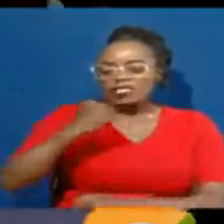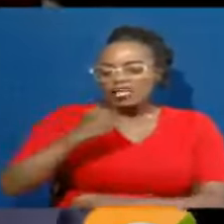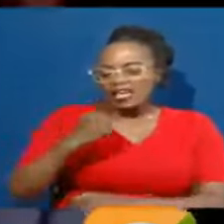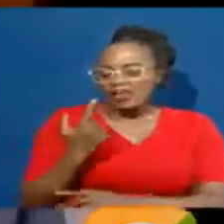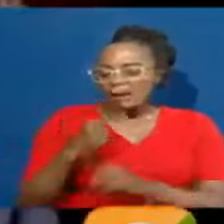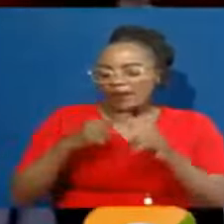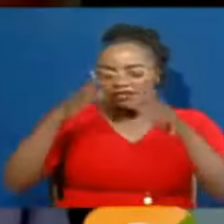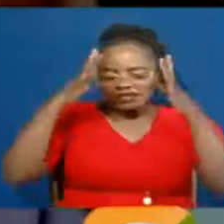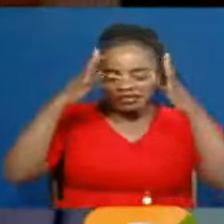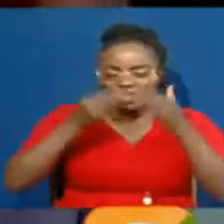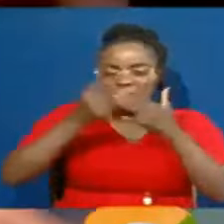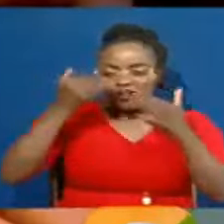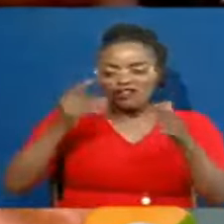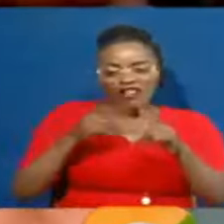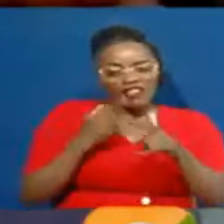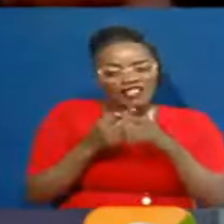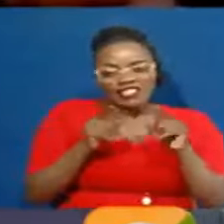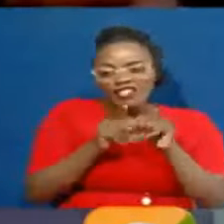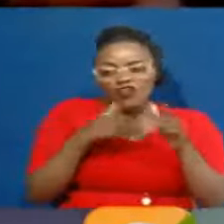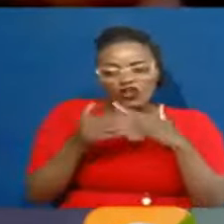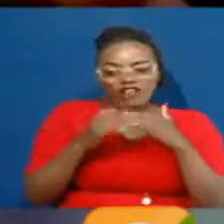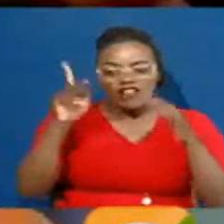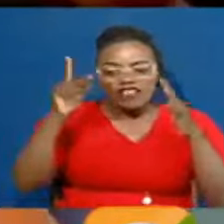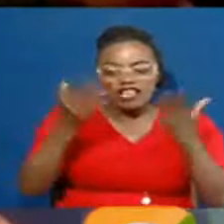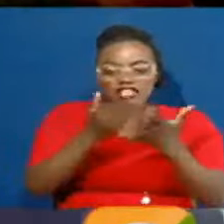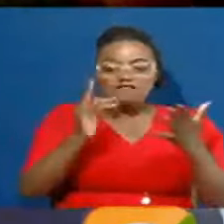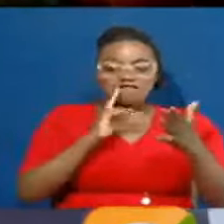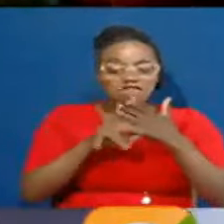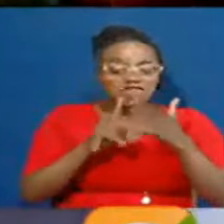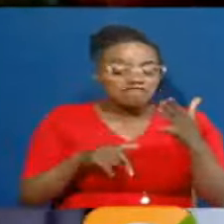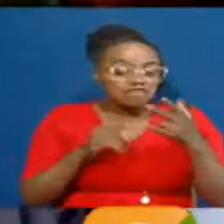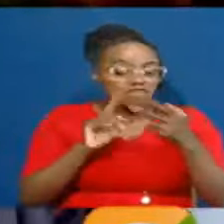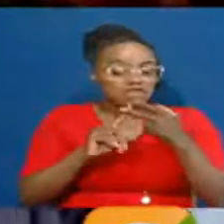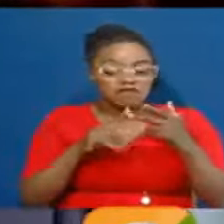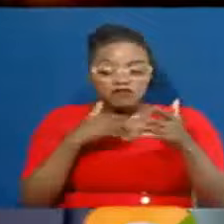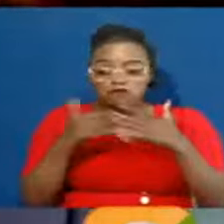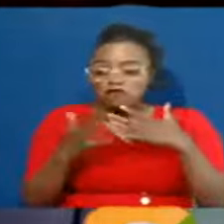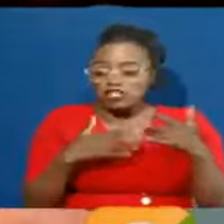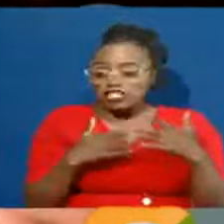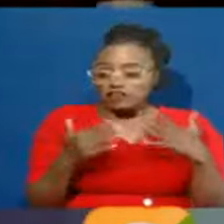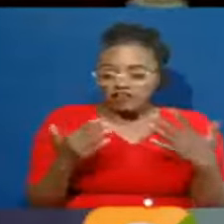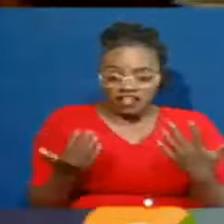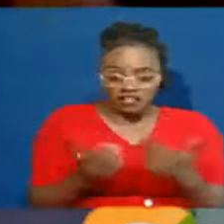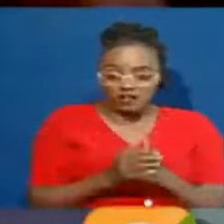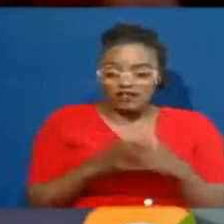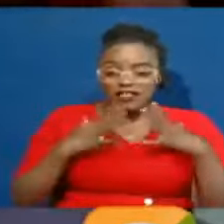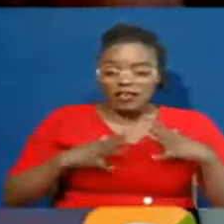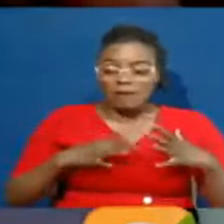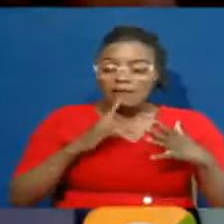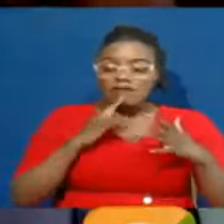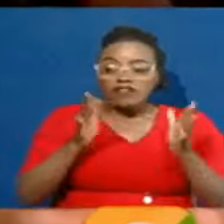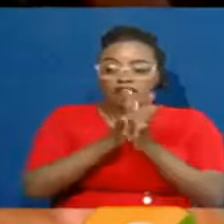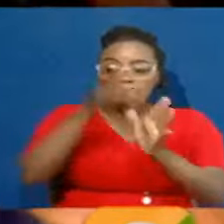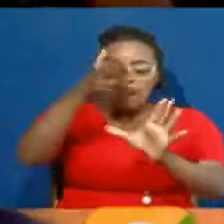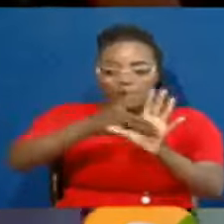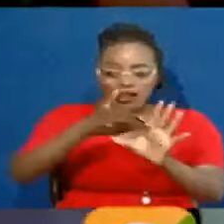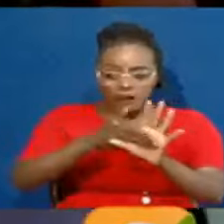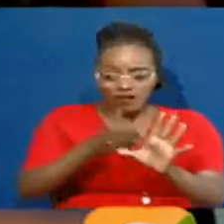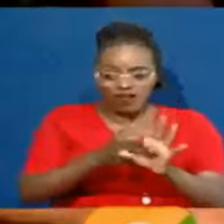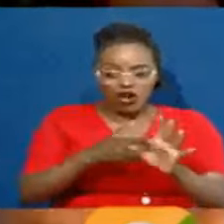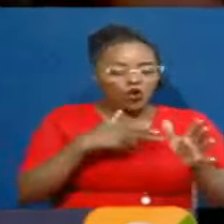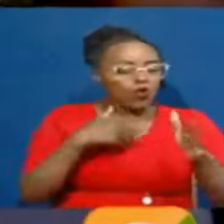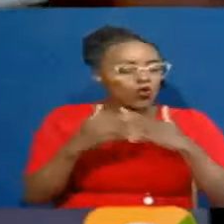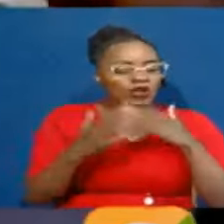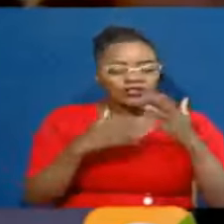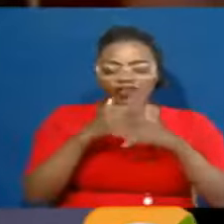predetermined. And, despite what the one inch said, despite what people said in public participation, despite